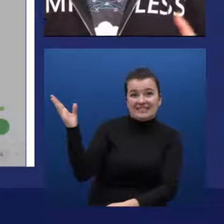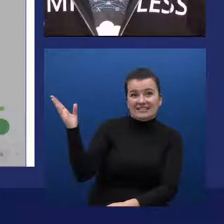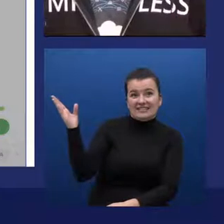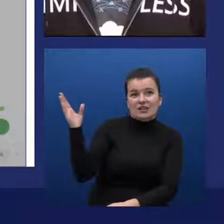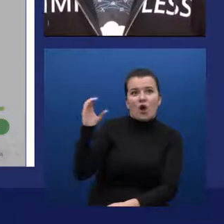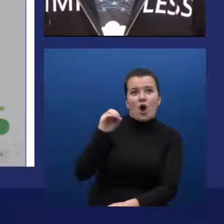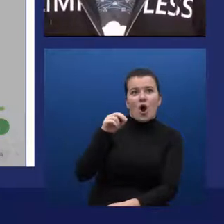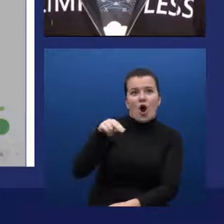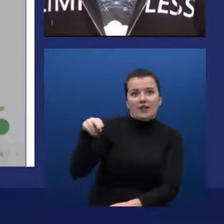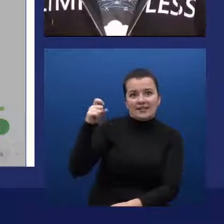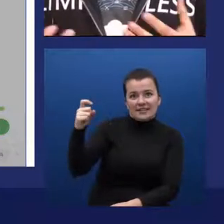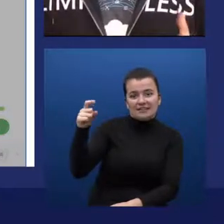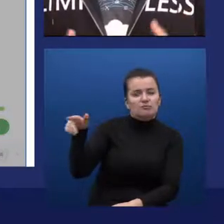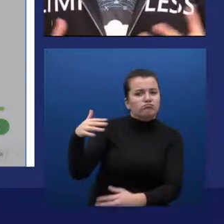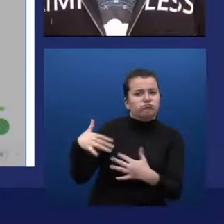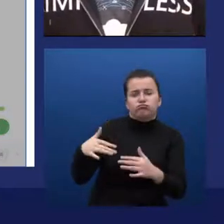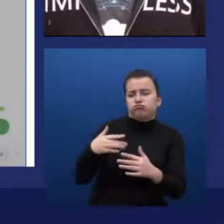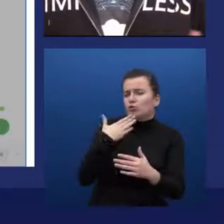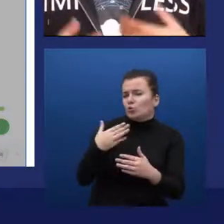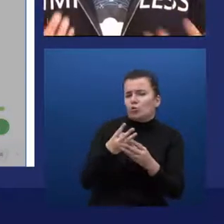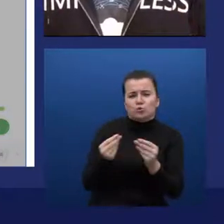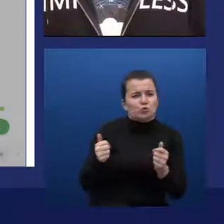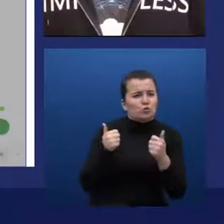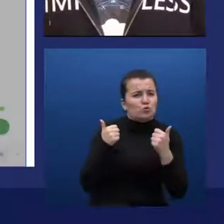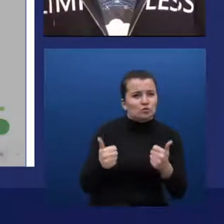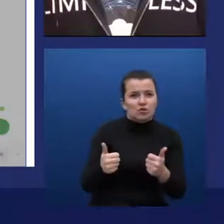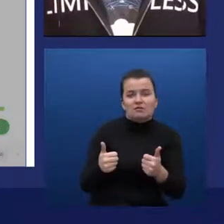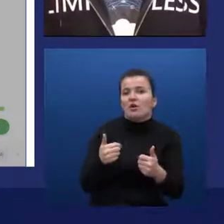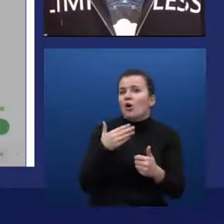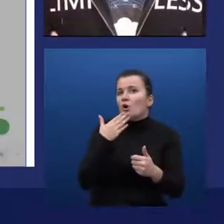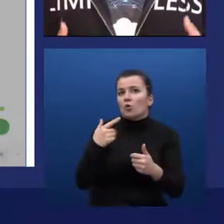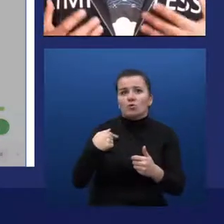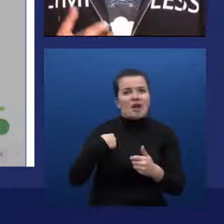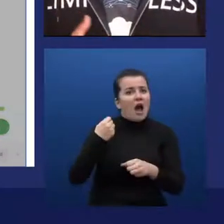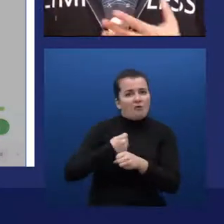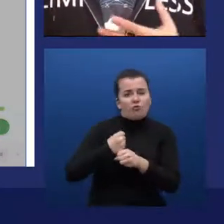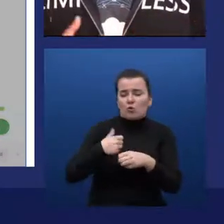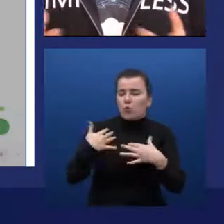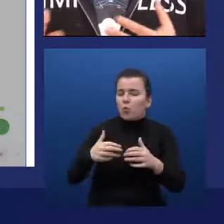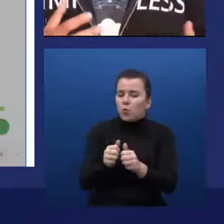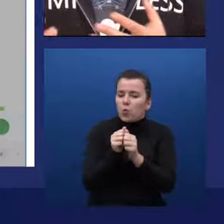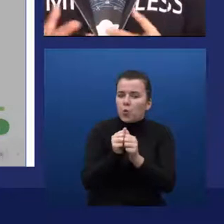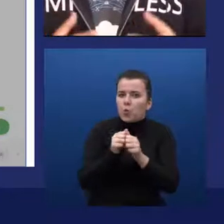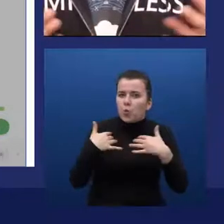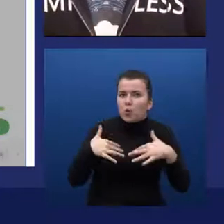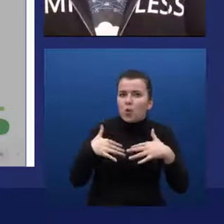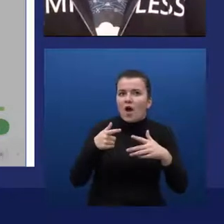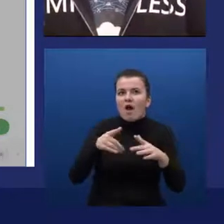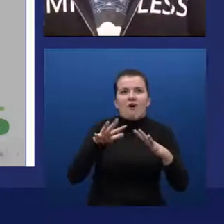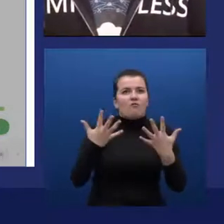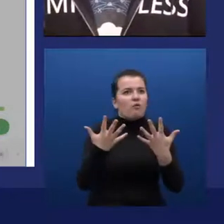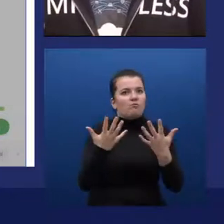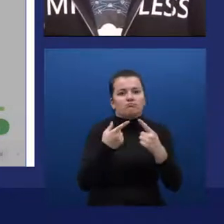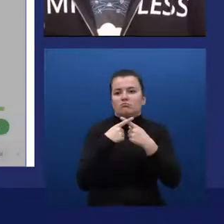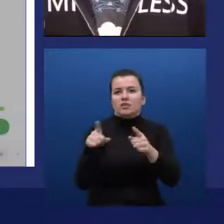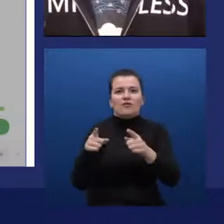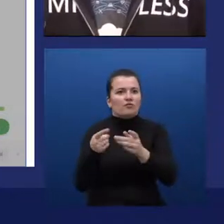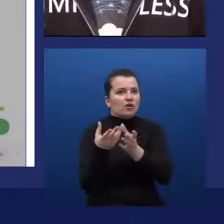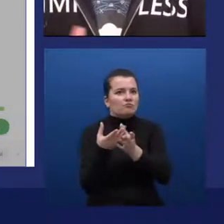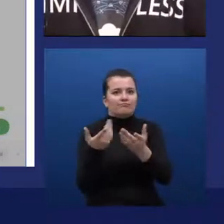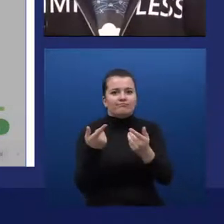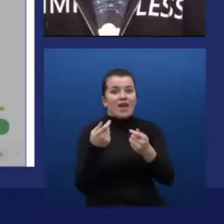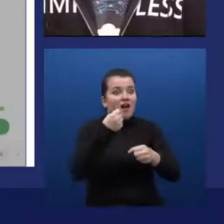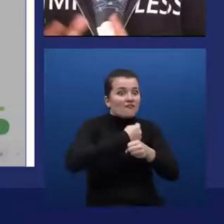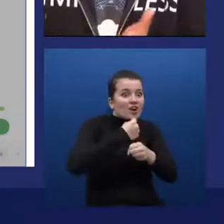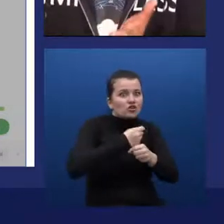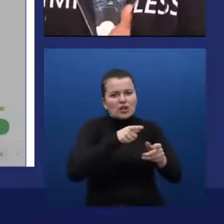solutions and environments and what have you. It's the most malleable one that I've worked with thus far in regards to incorporating the solution into other functionality and